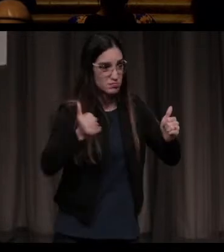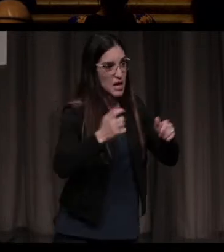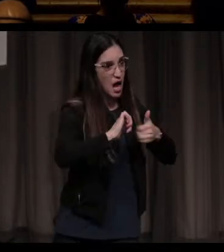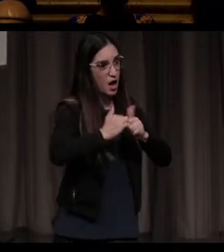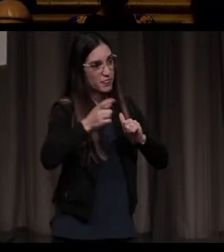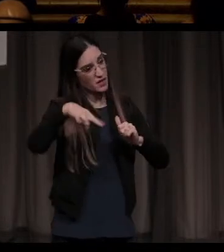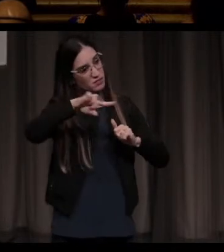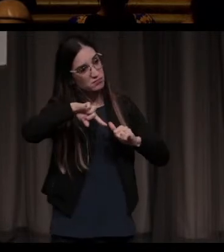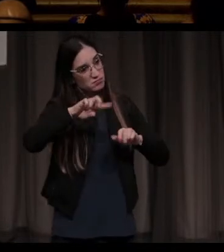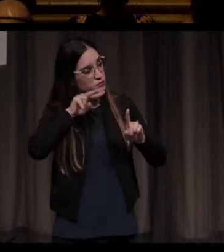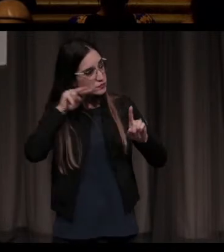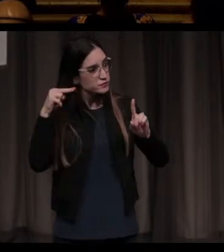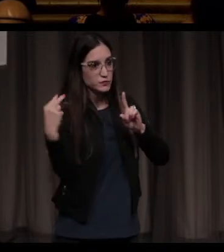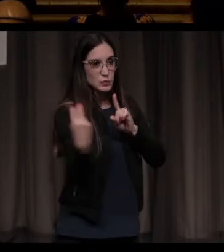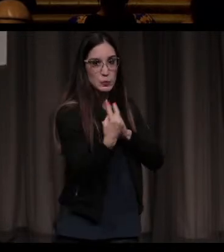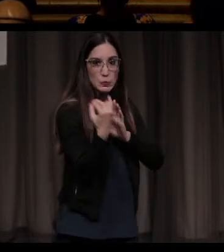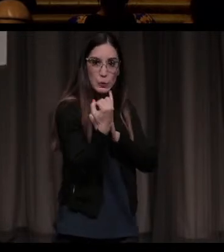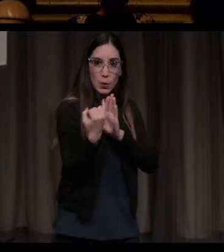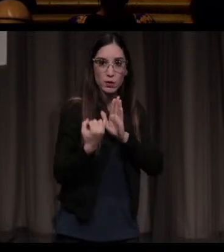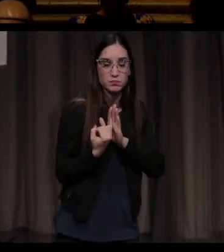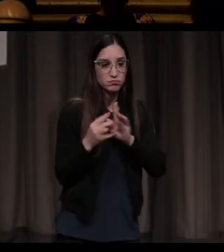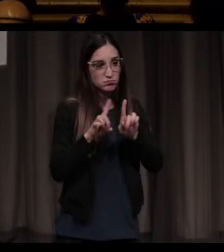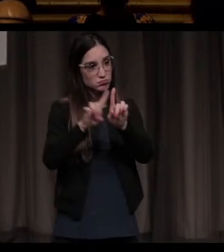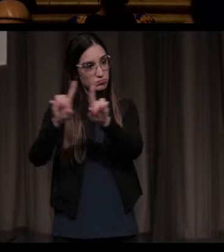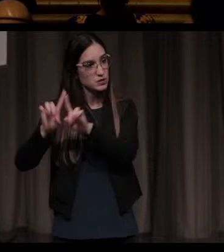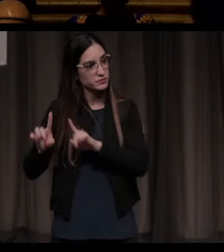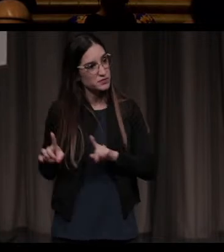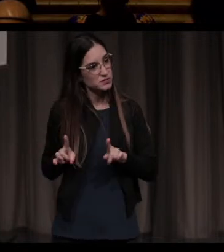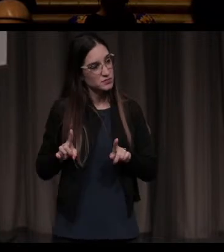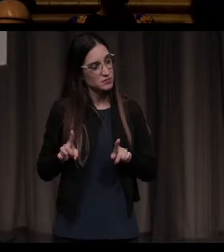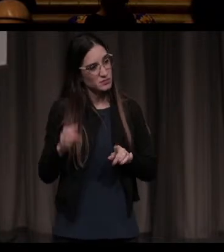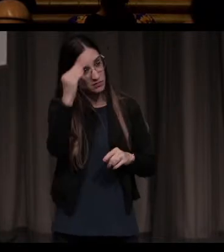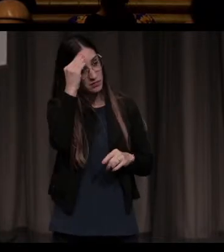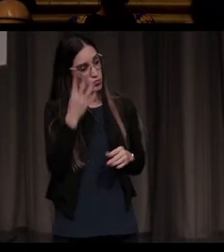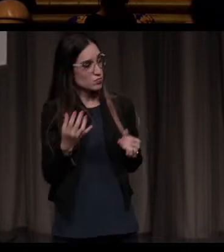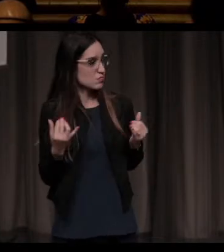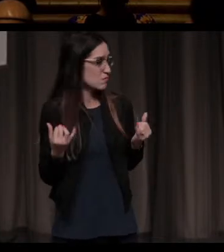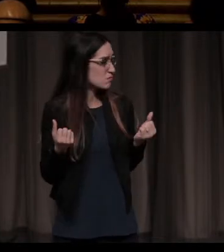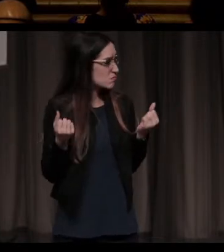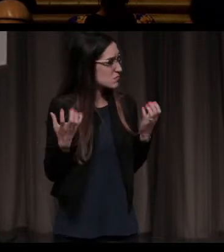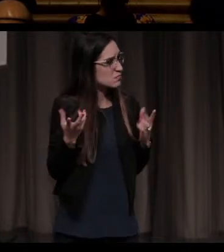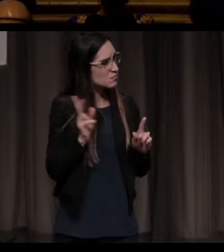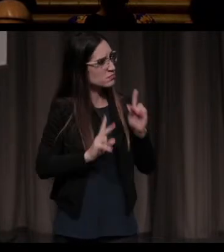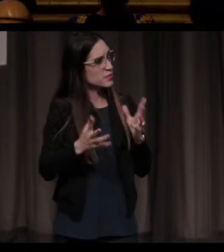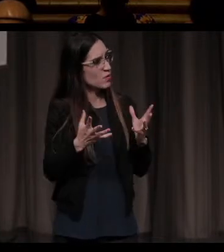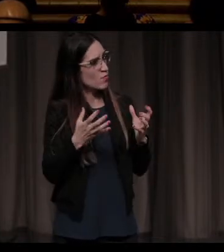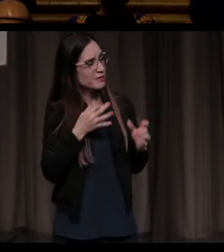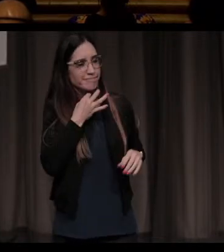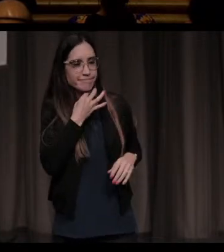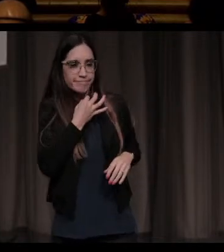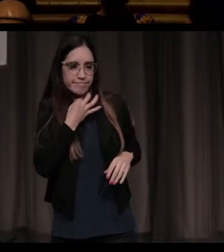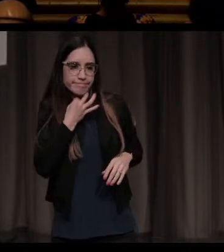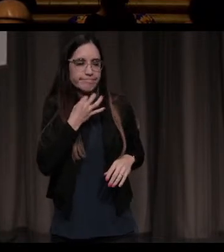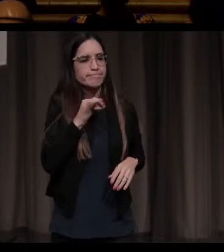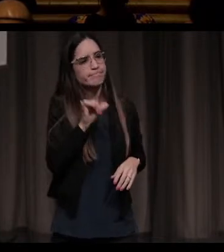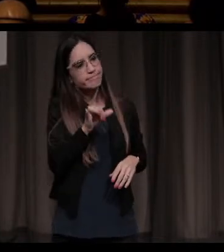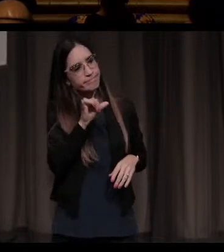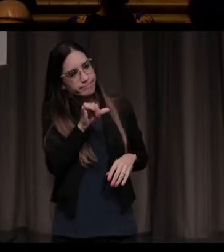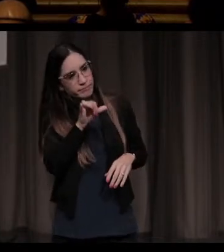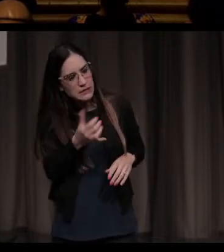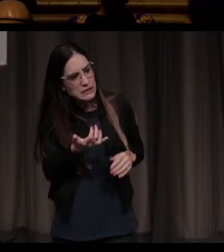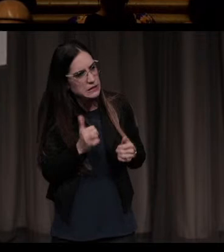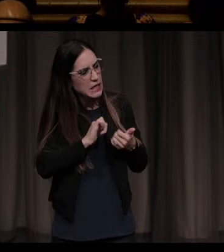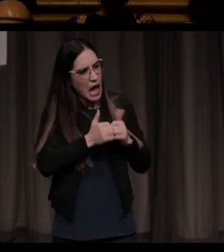this moment? I feel like a lot of people are interested in getting to know and more curious about, but how do we make it